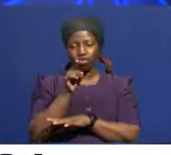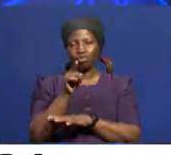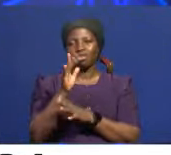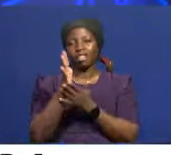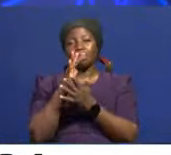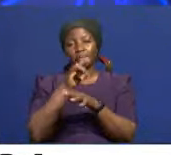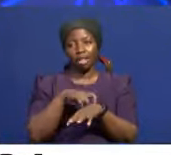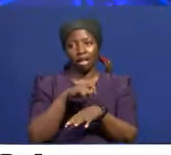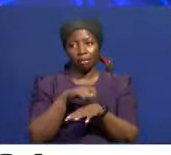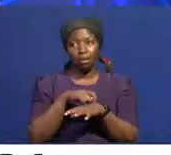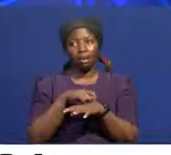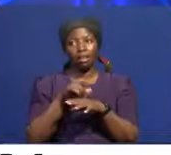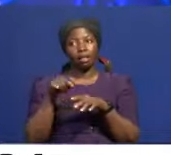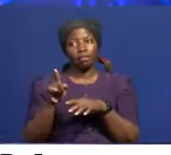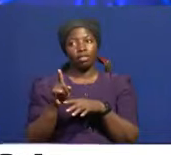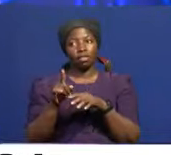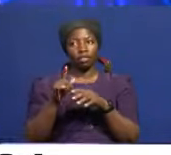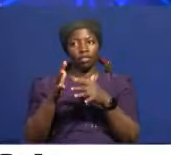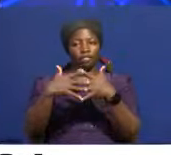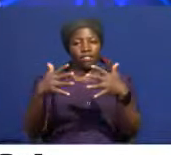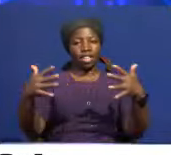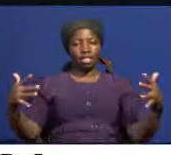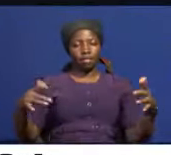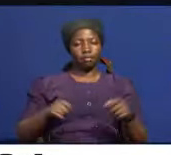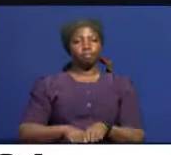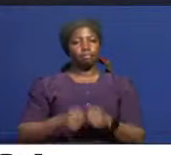sometimes they break off from the fence.